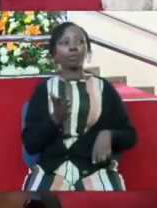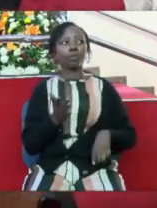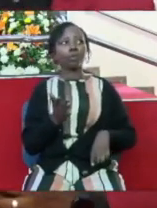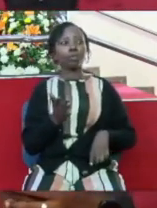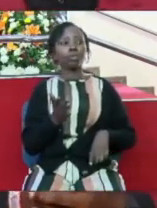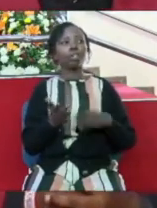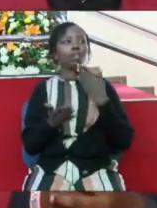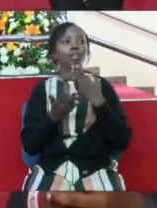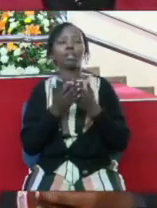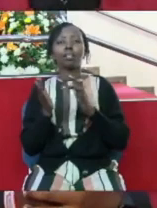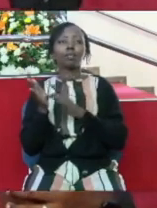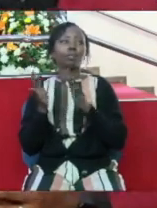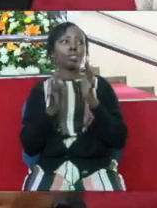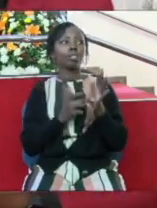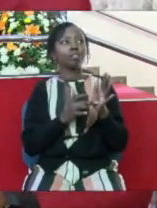Thank you, Jesus.